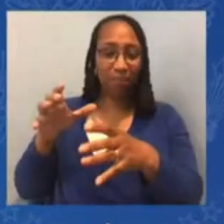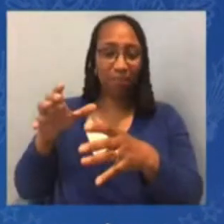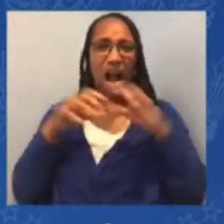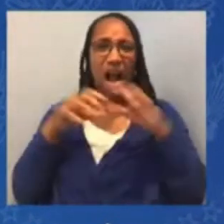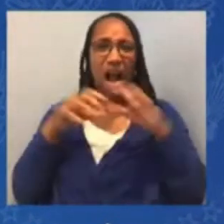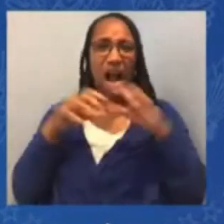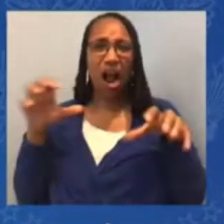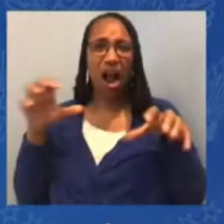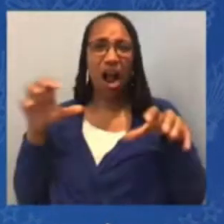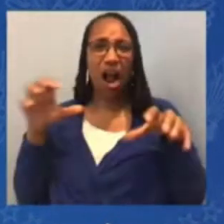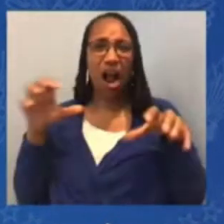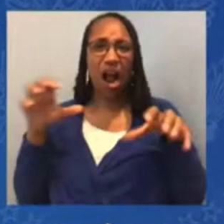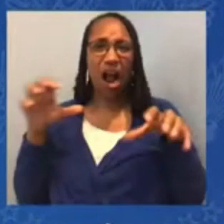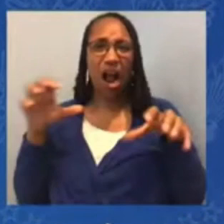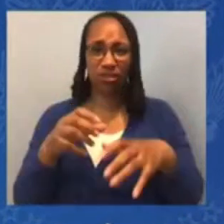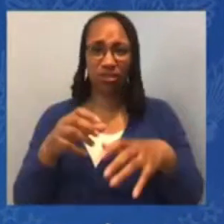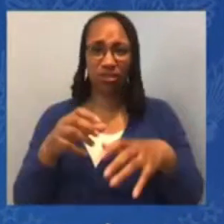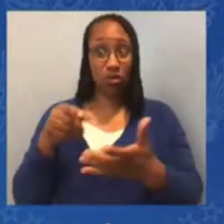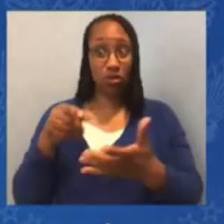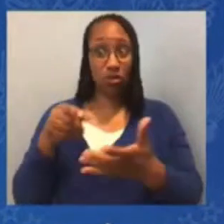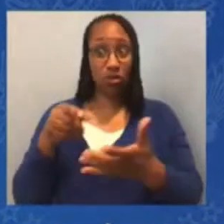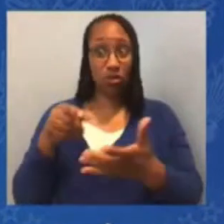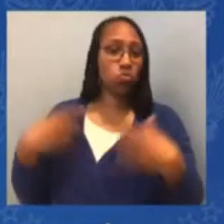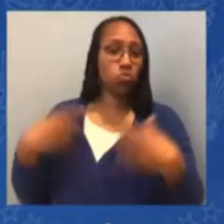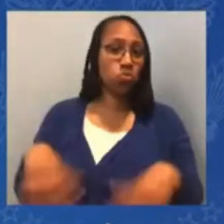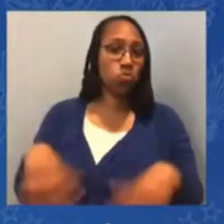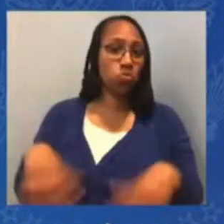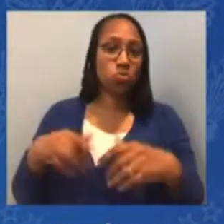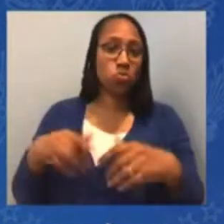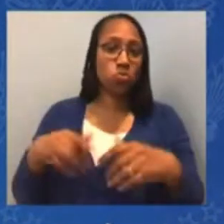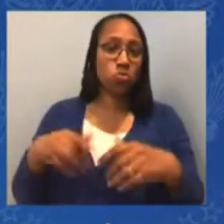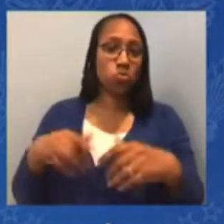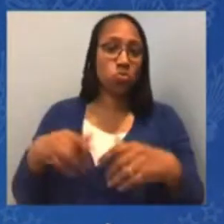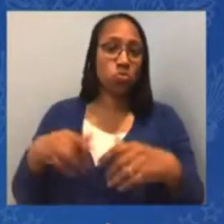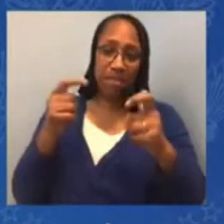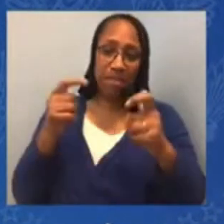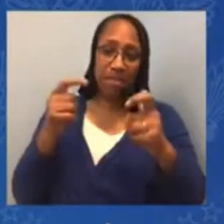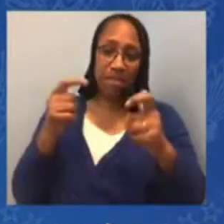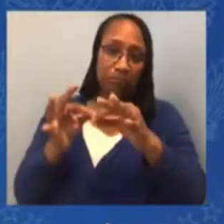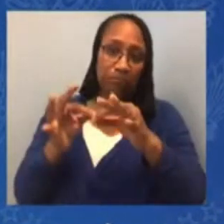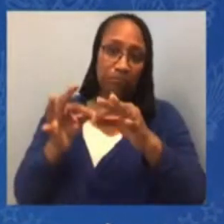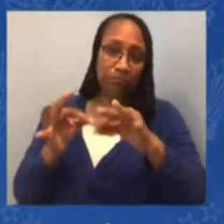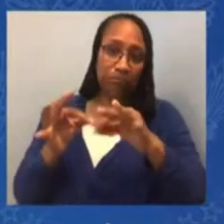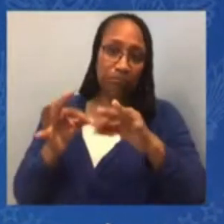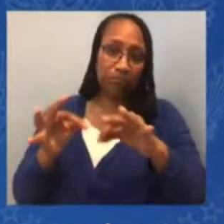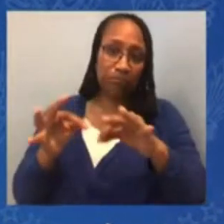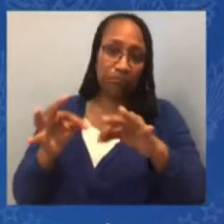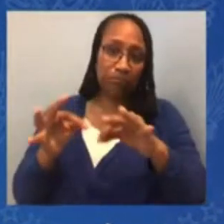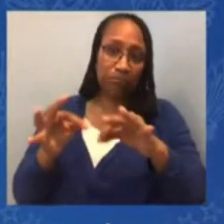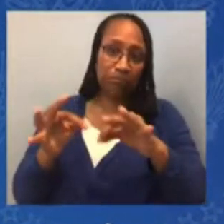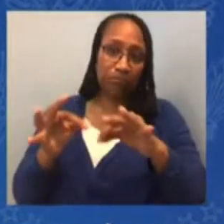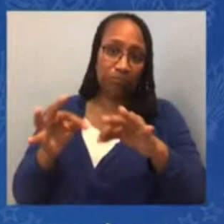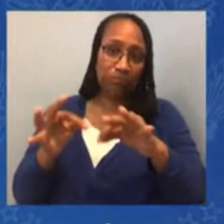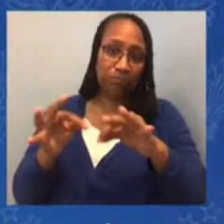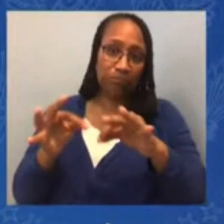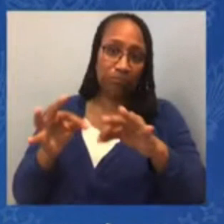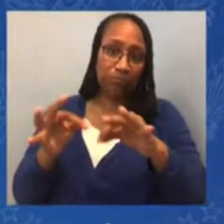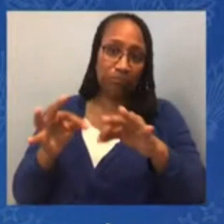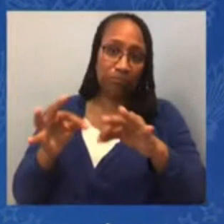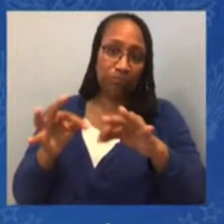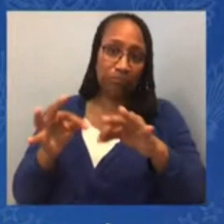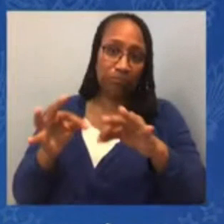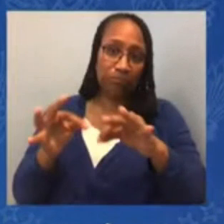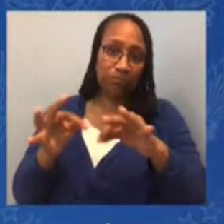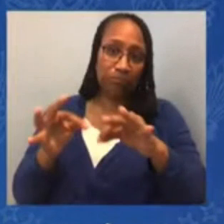No, I really mean it. Because what did you do? And young people coming out, people